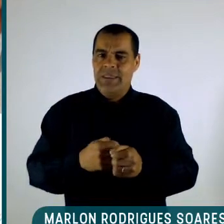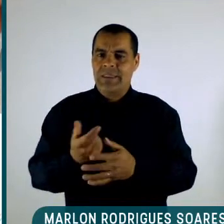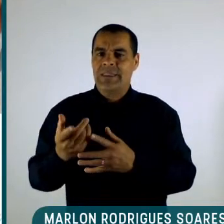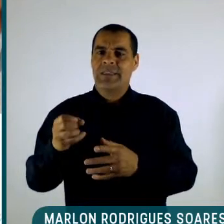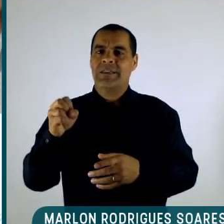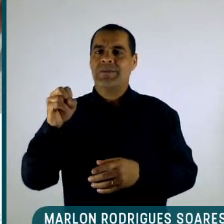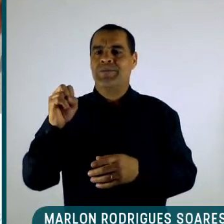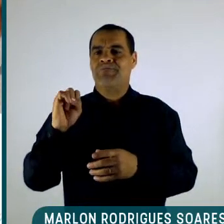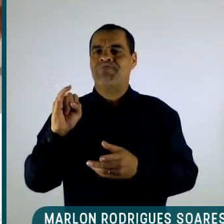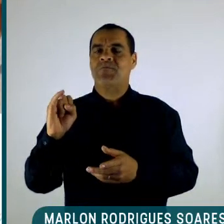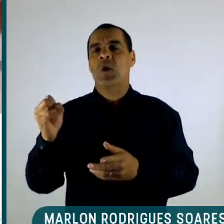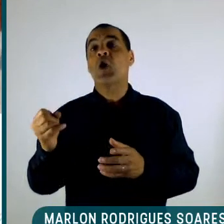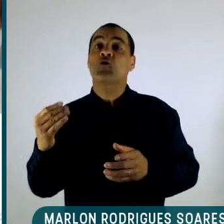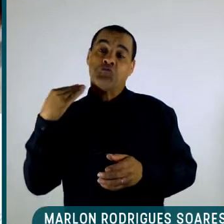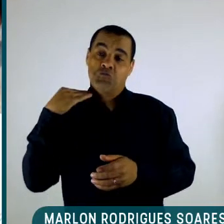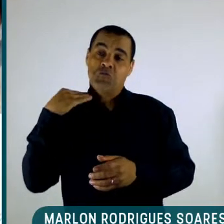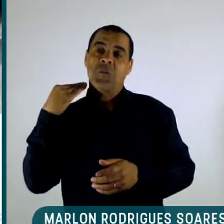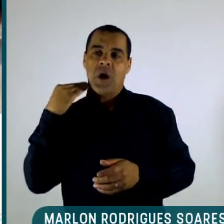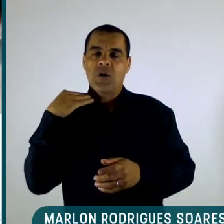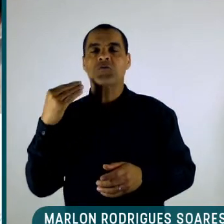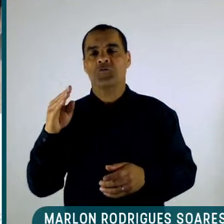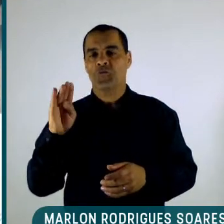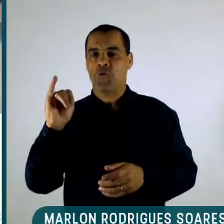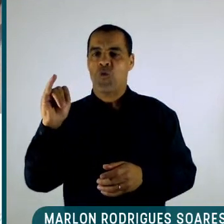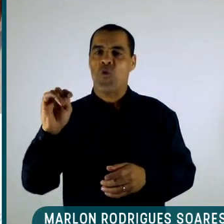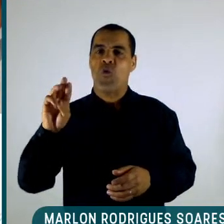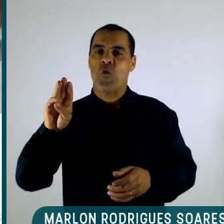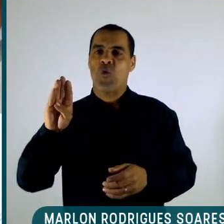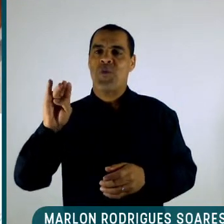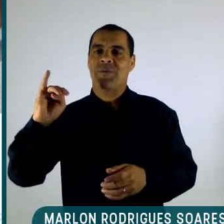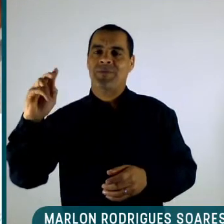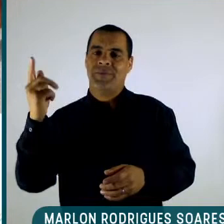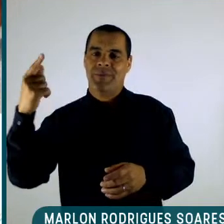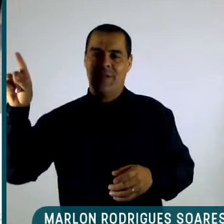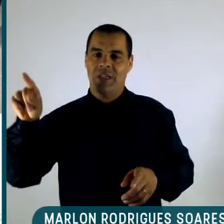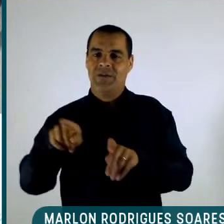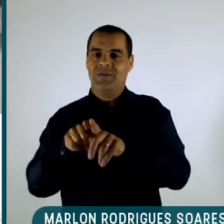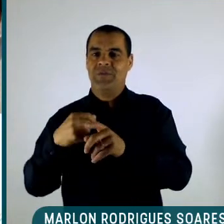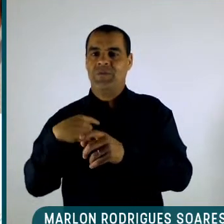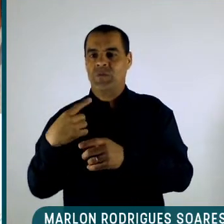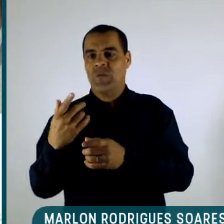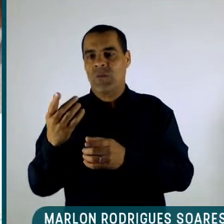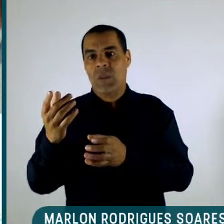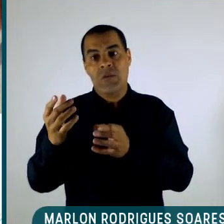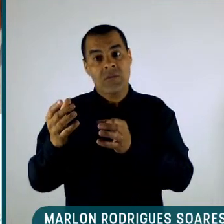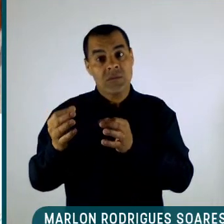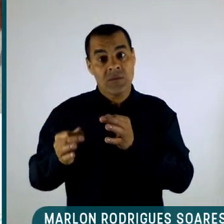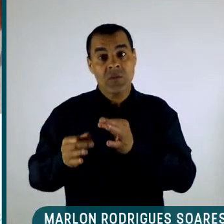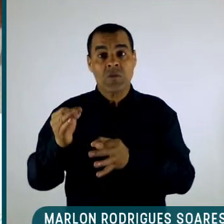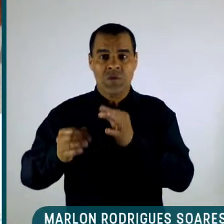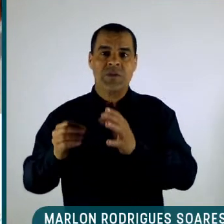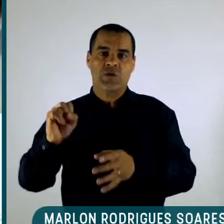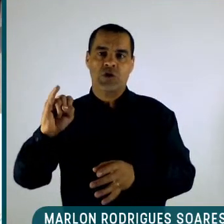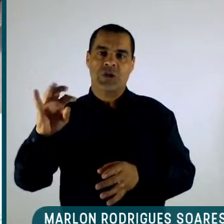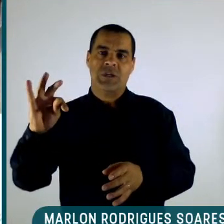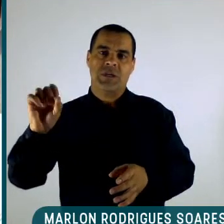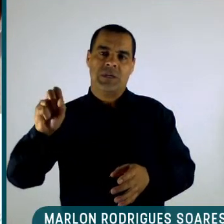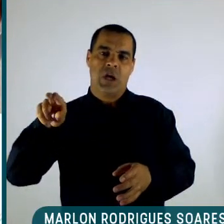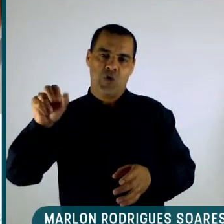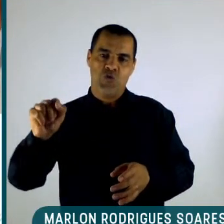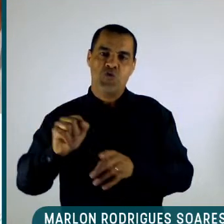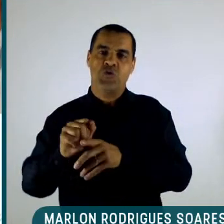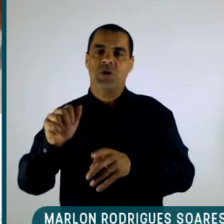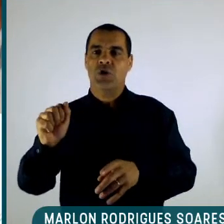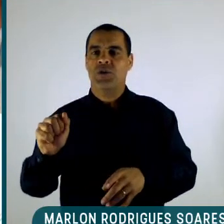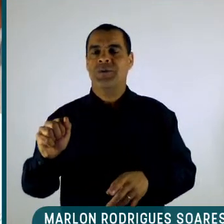the application of the allocation of this fund of 1 billion